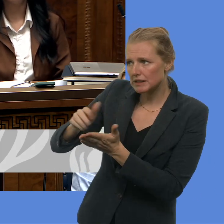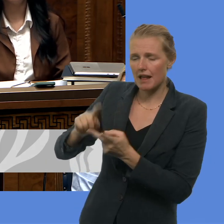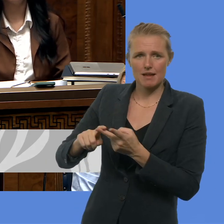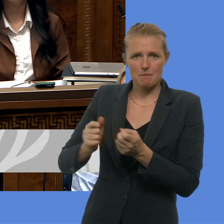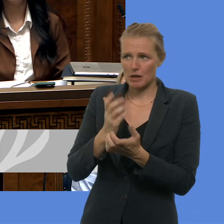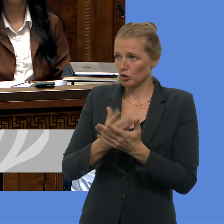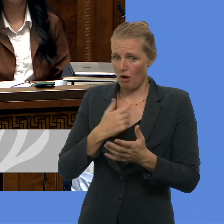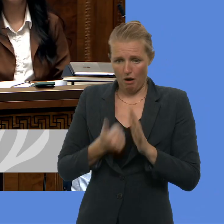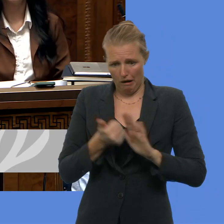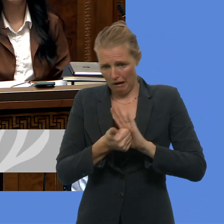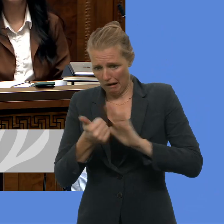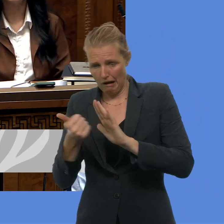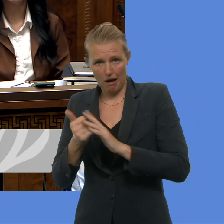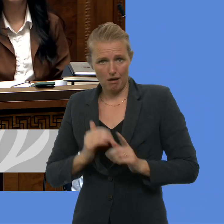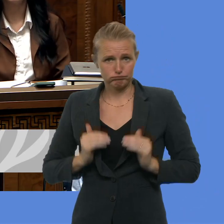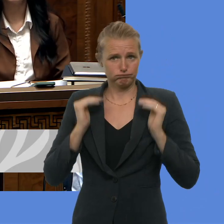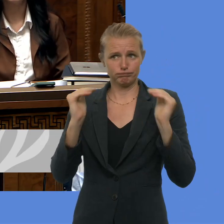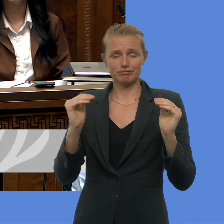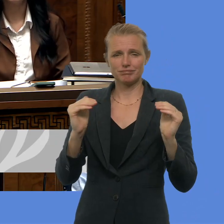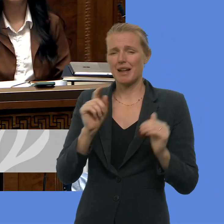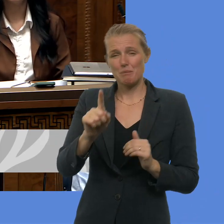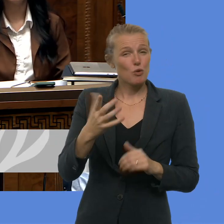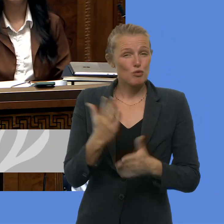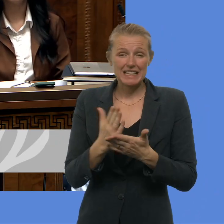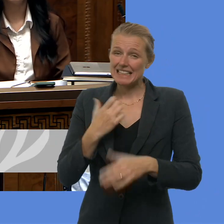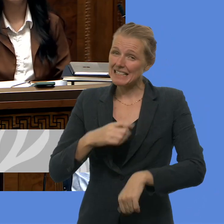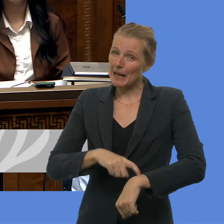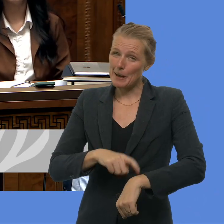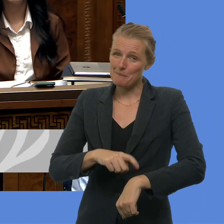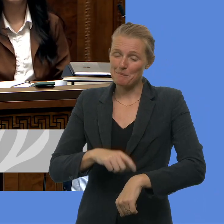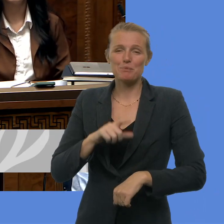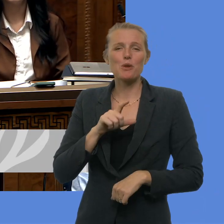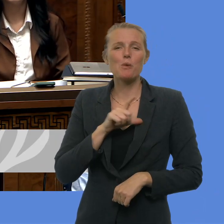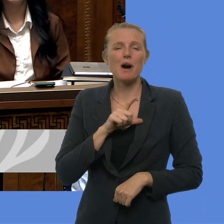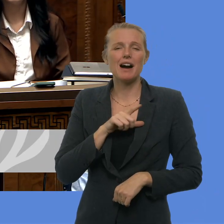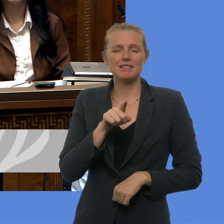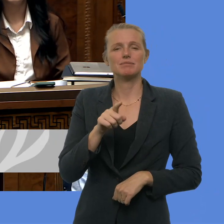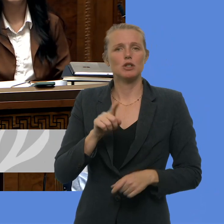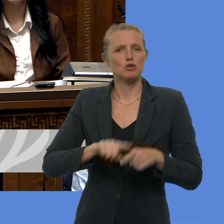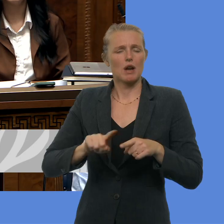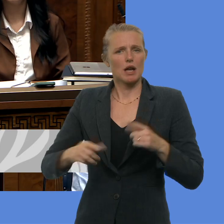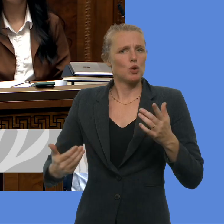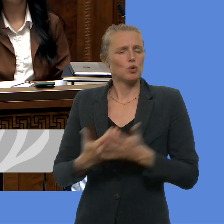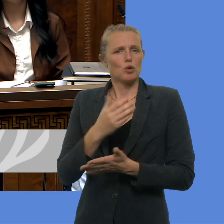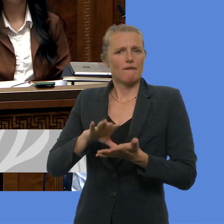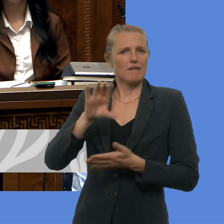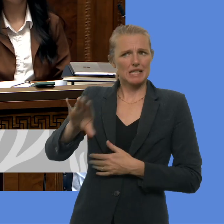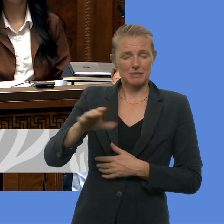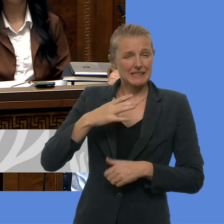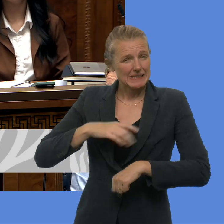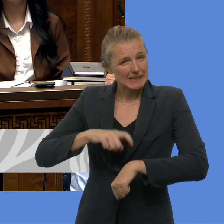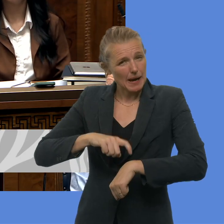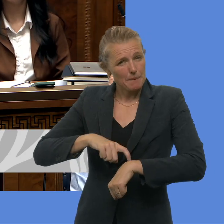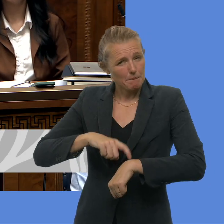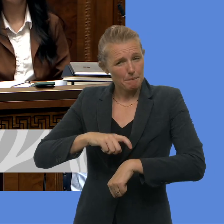as well. So it's going to take time. Whenever you're trying to really harness these new investments, it takes a bit of time to sort of see